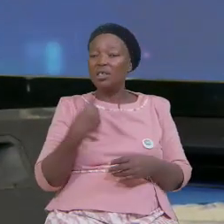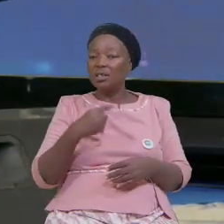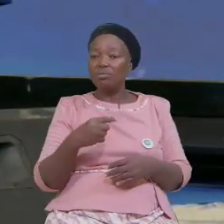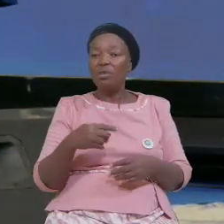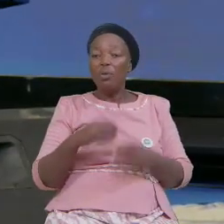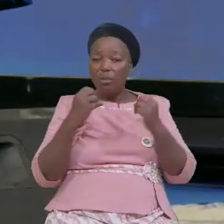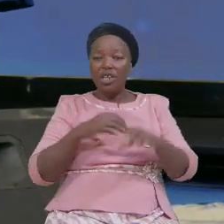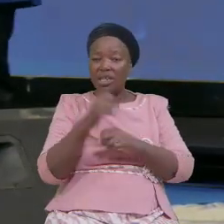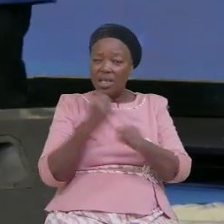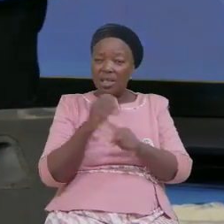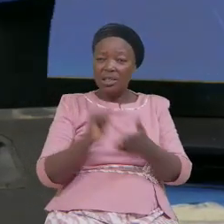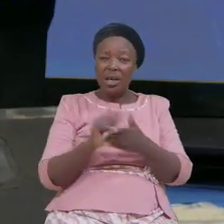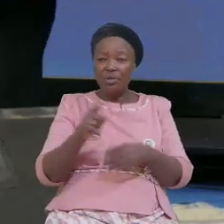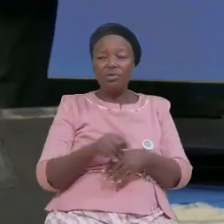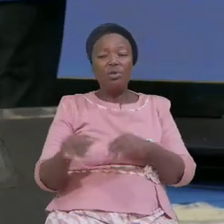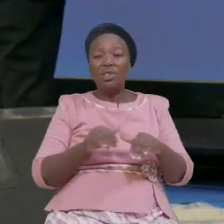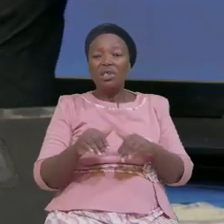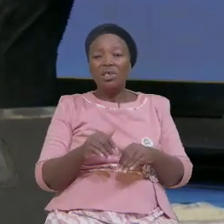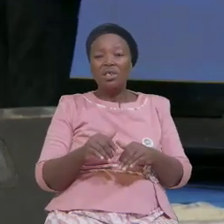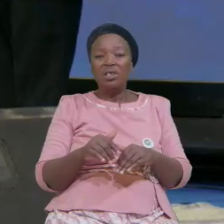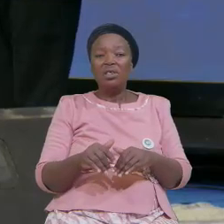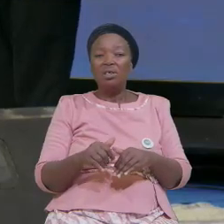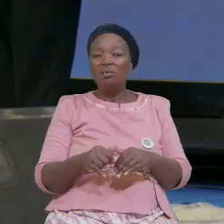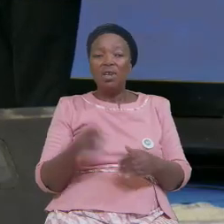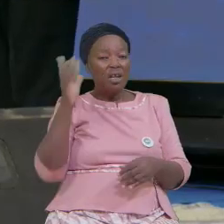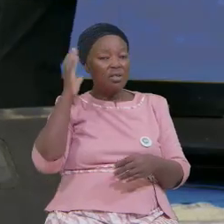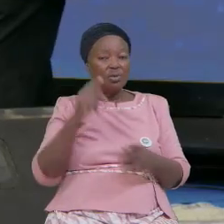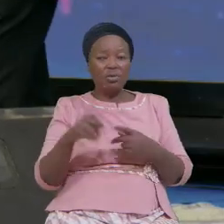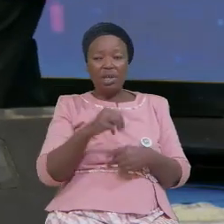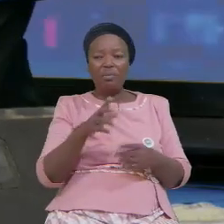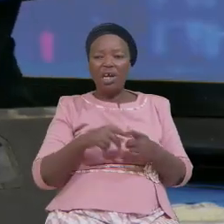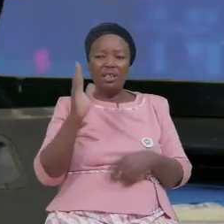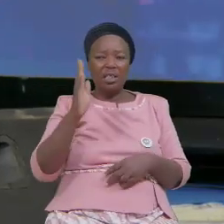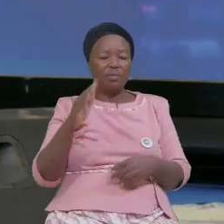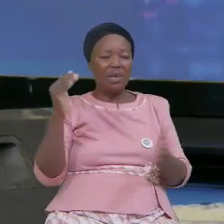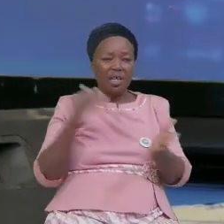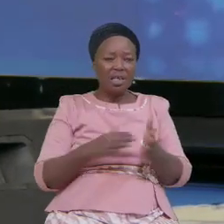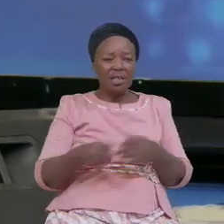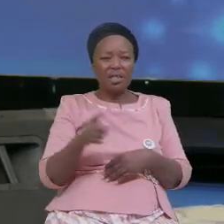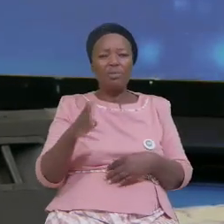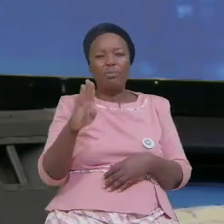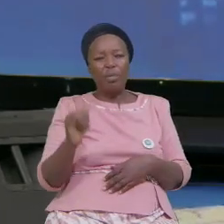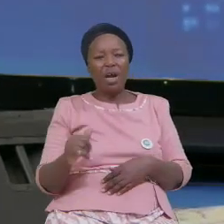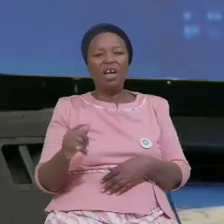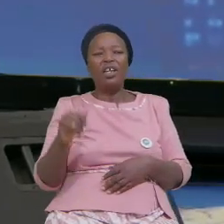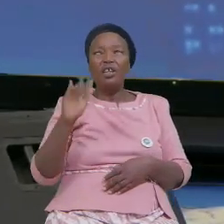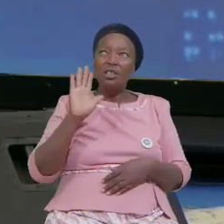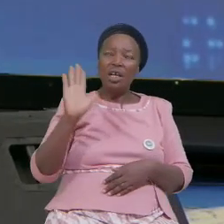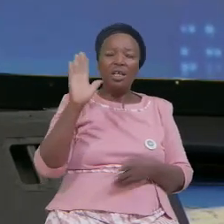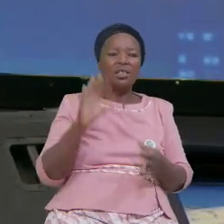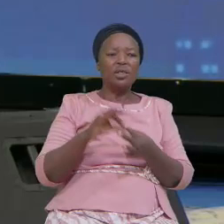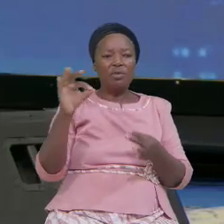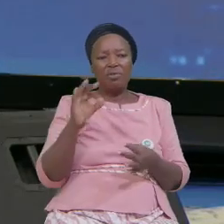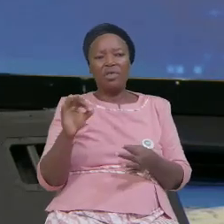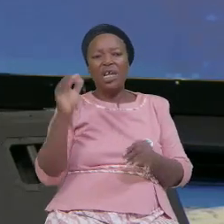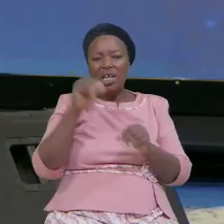didst forbear them and testified against them by thy spirit